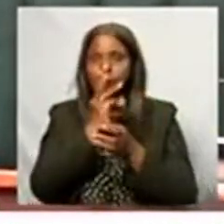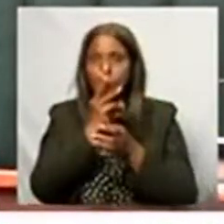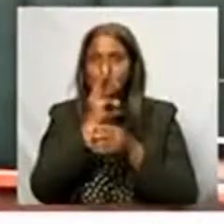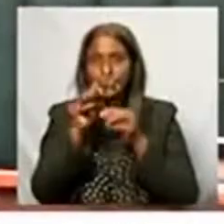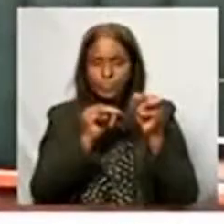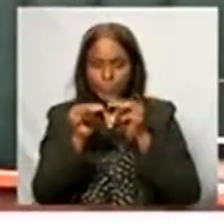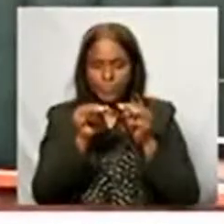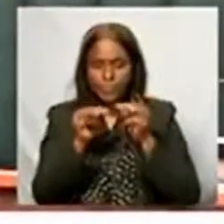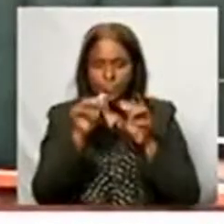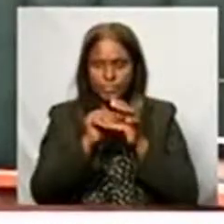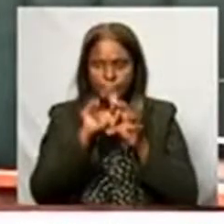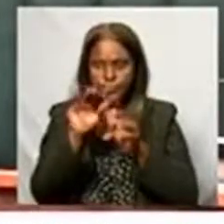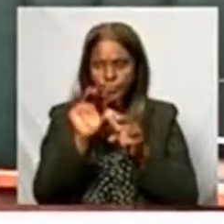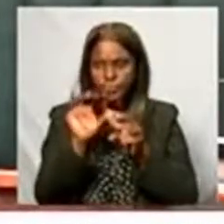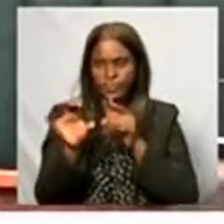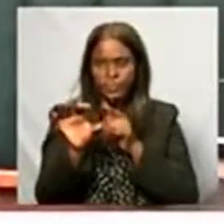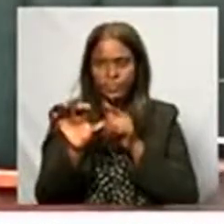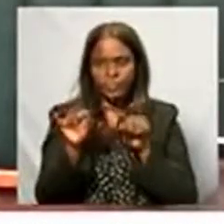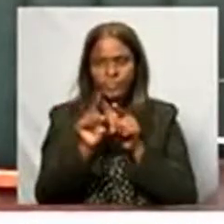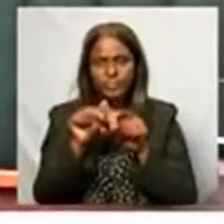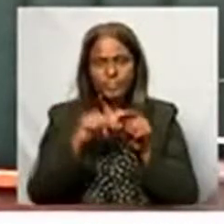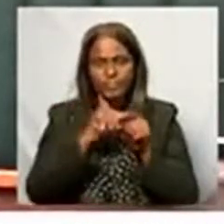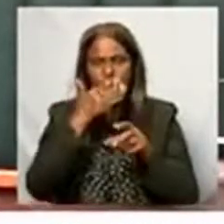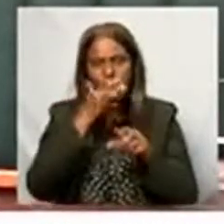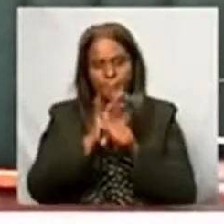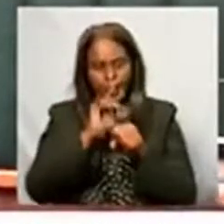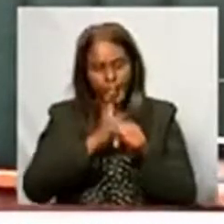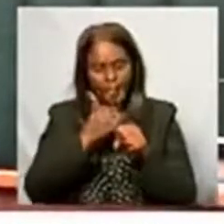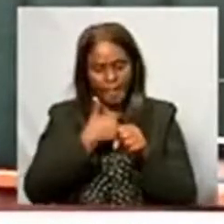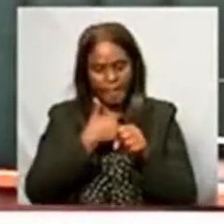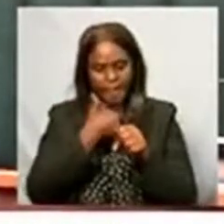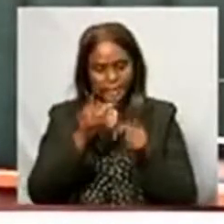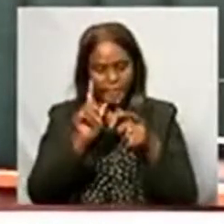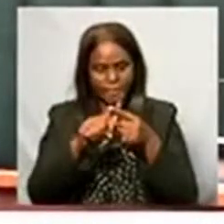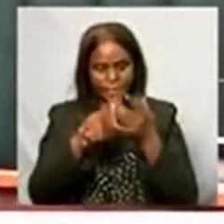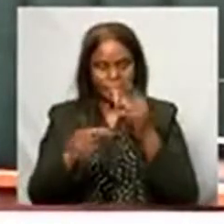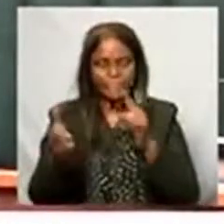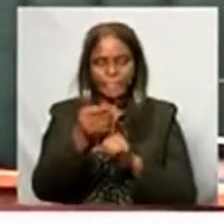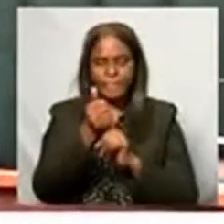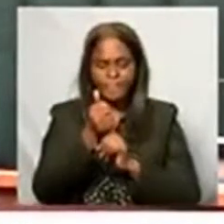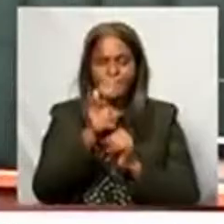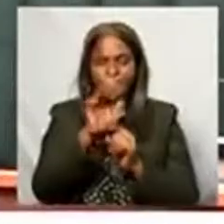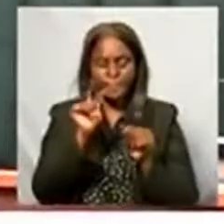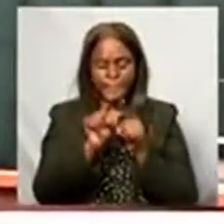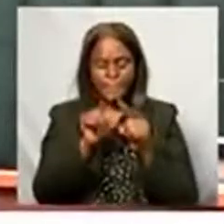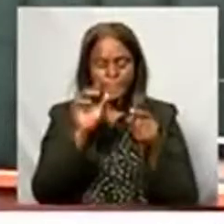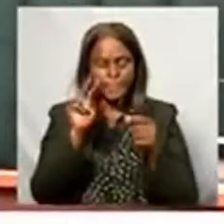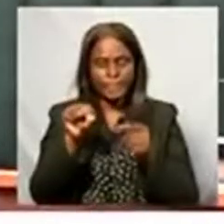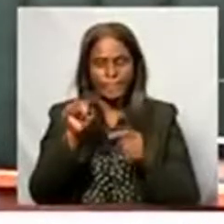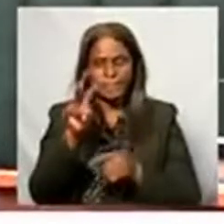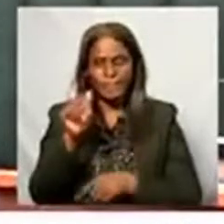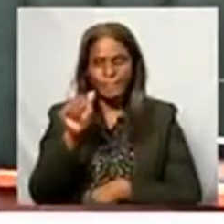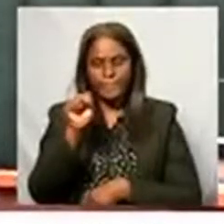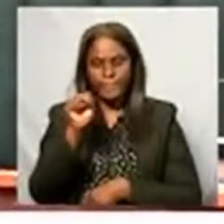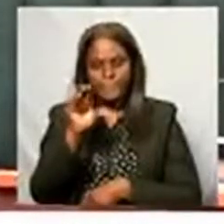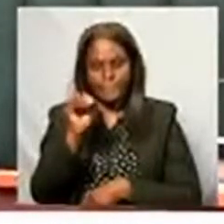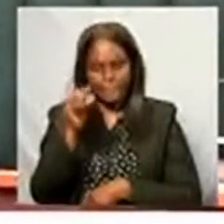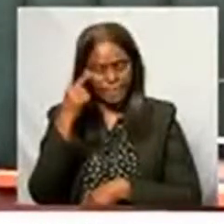management in the sector. We reaffirm our commitment to achieving the NWASCO benchmark